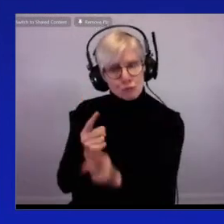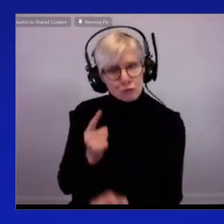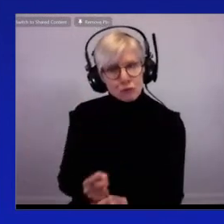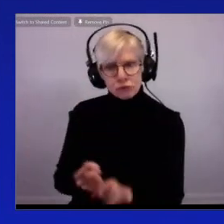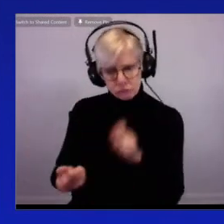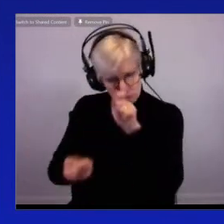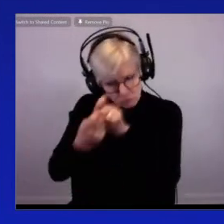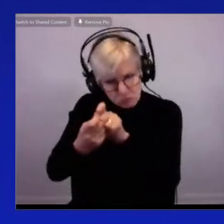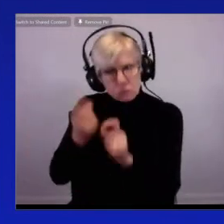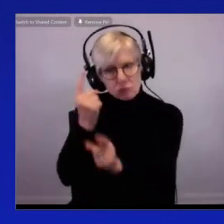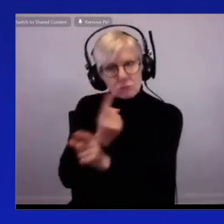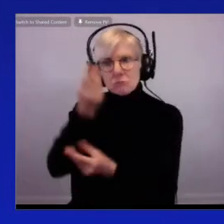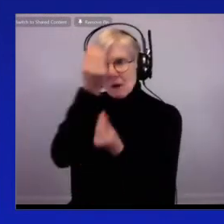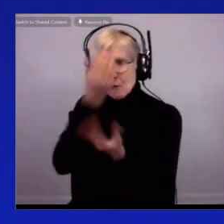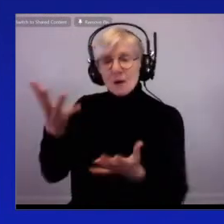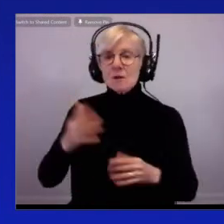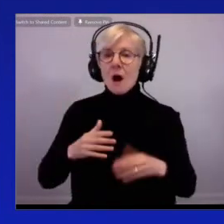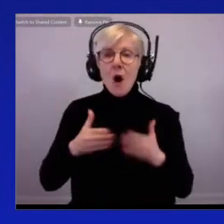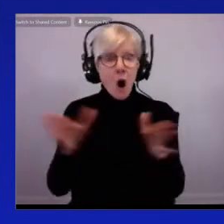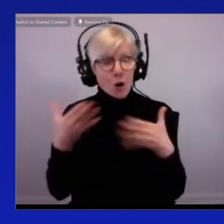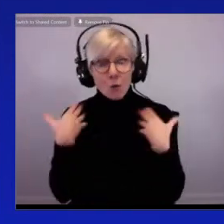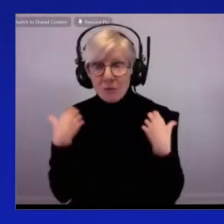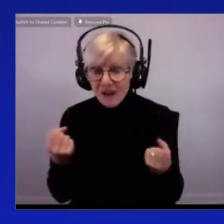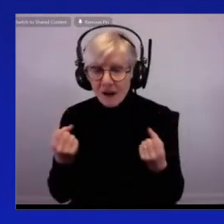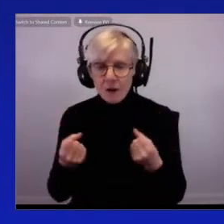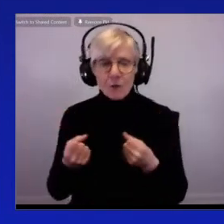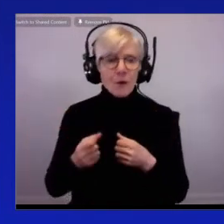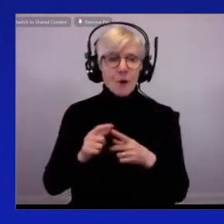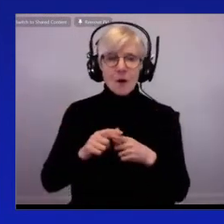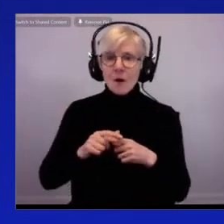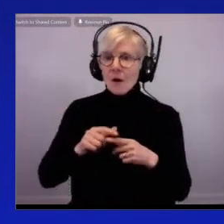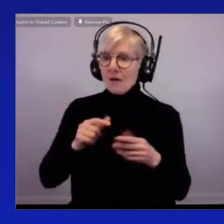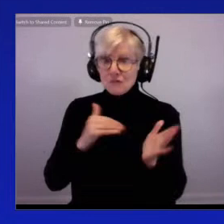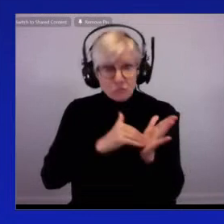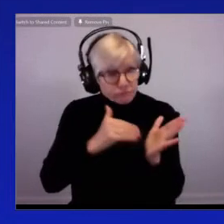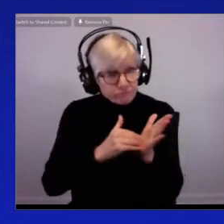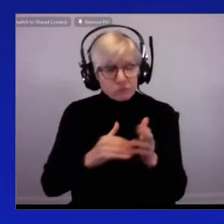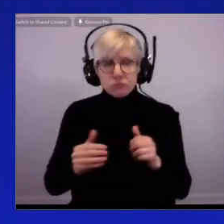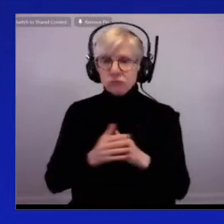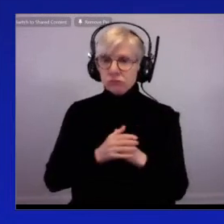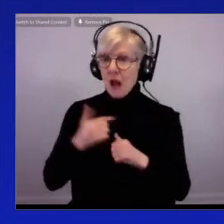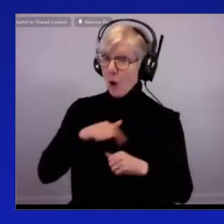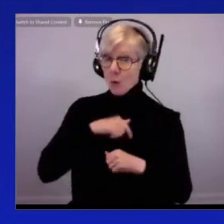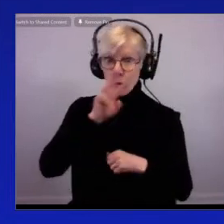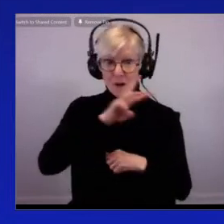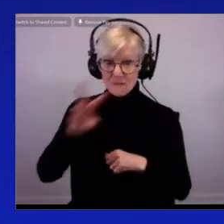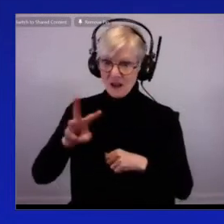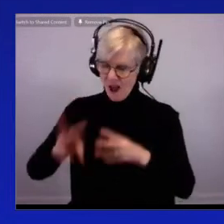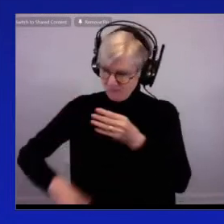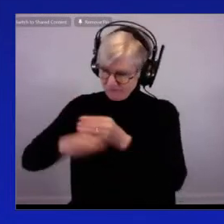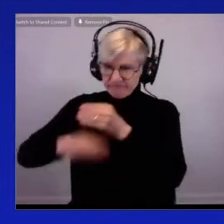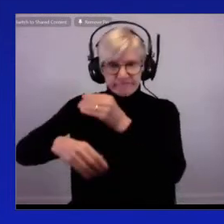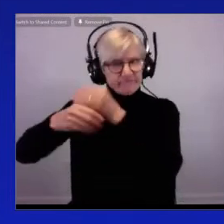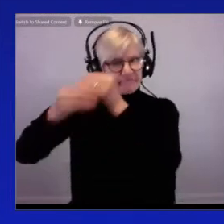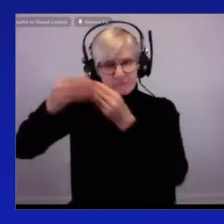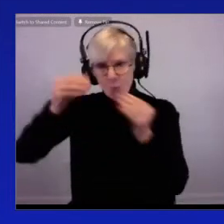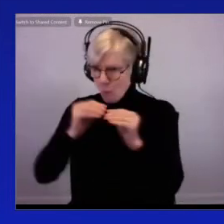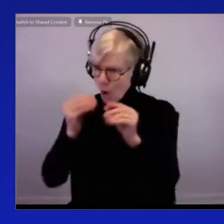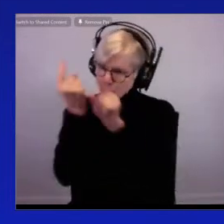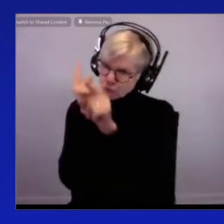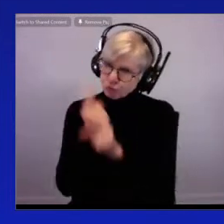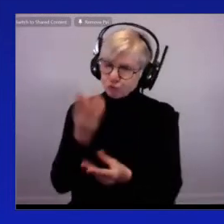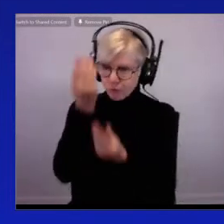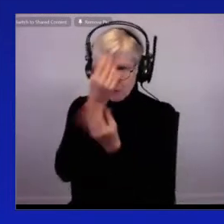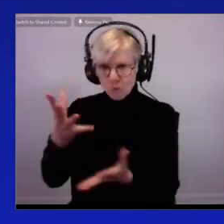from Ottawa Public Health, their healthcare providers. We've really grown our website and resources for people to learn about the